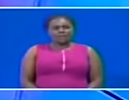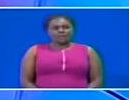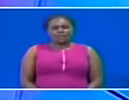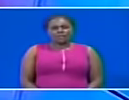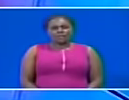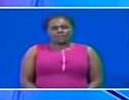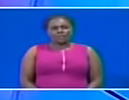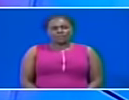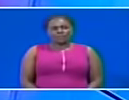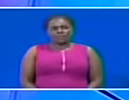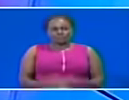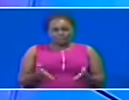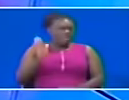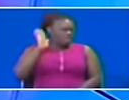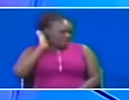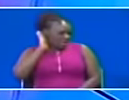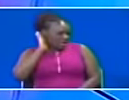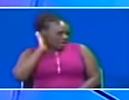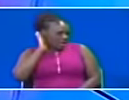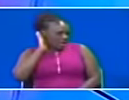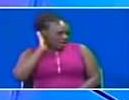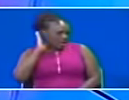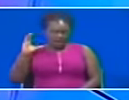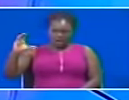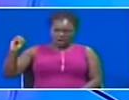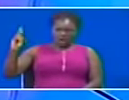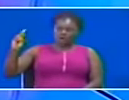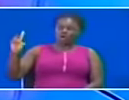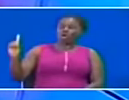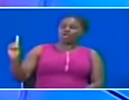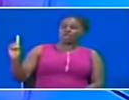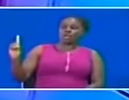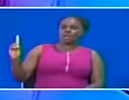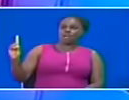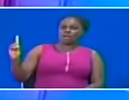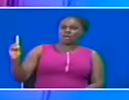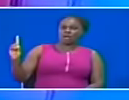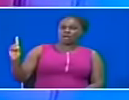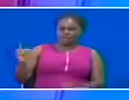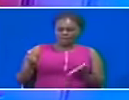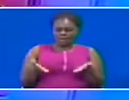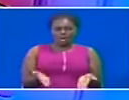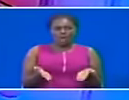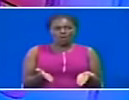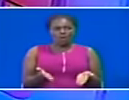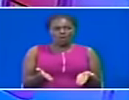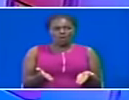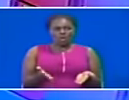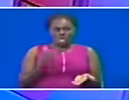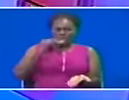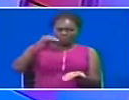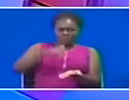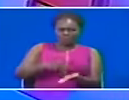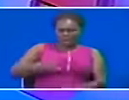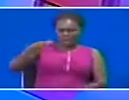Of course, the latest development we're getting from that story is that the Coalition for Reforms and Democracy has written to